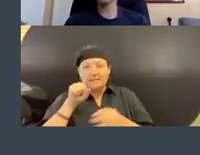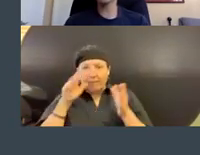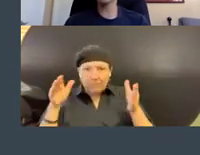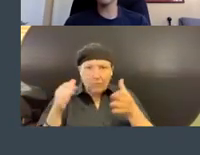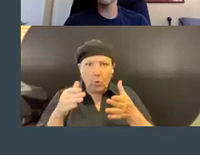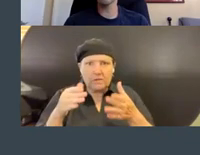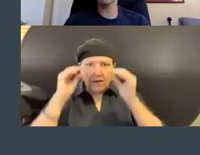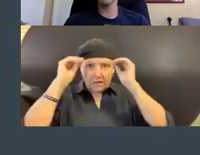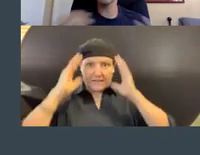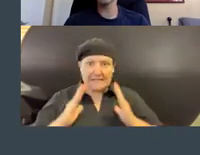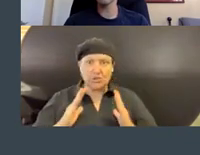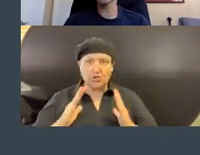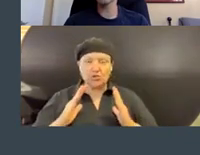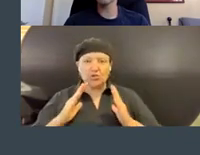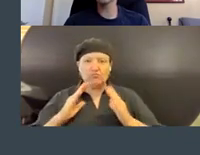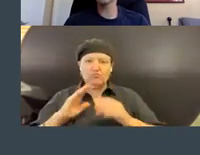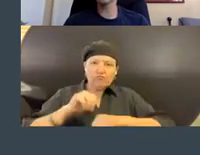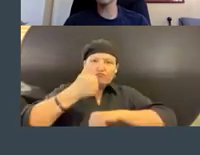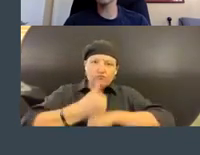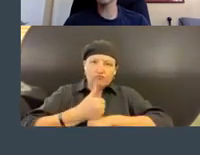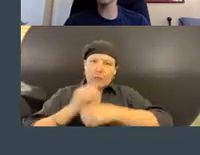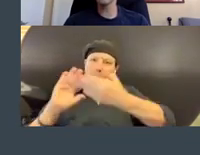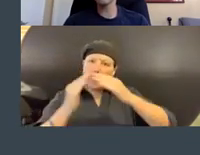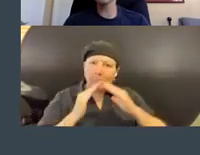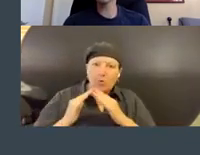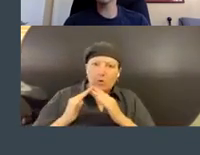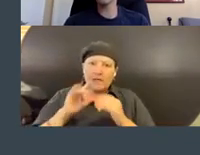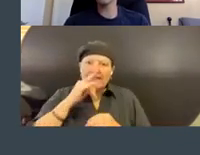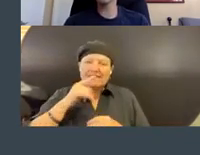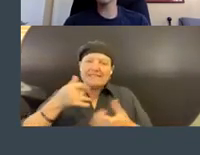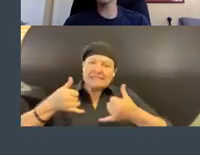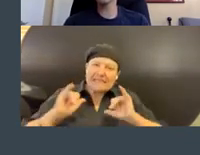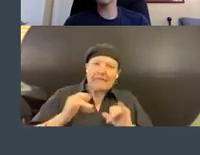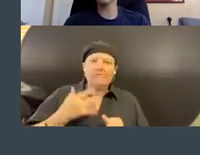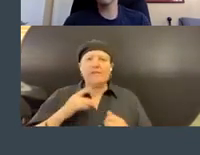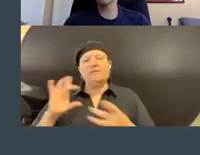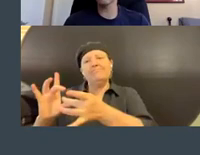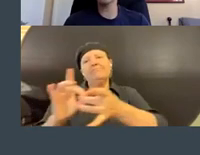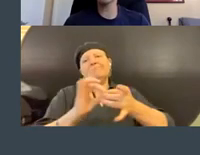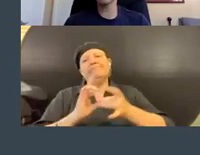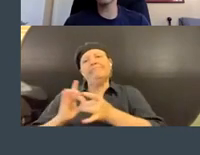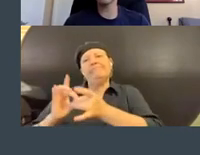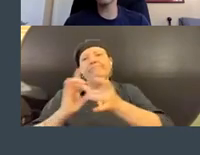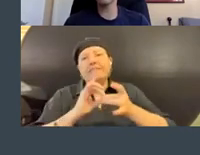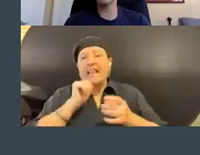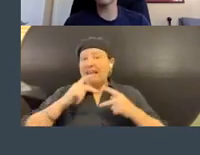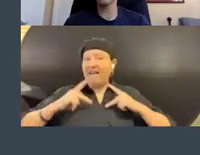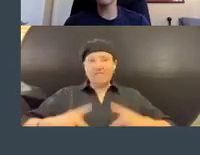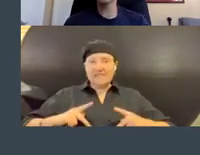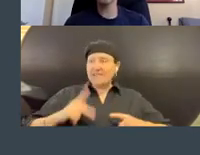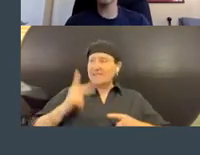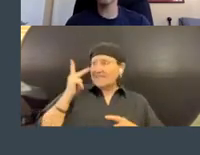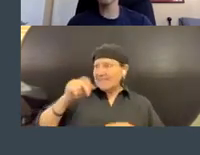teachers building a community so the kids still feel connected, even if they're not always going to be, even though they're not going to be physically seeing each